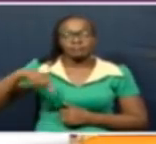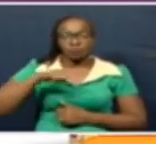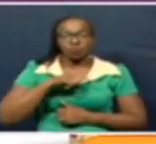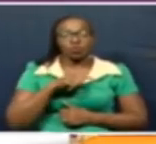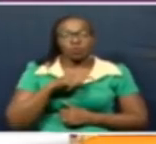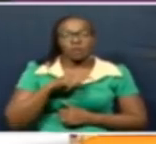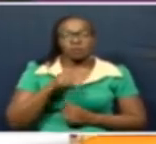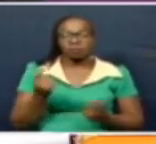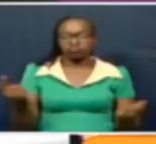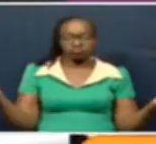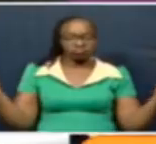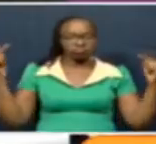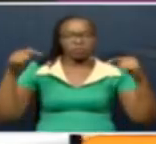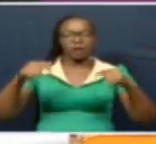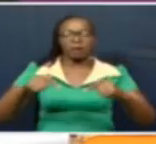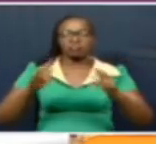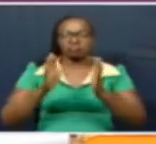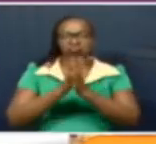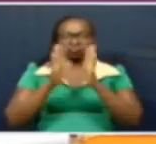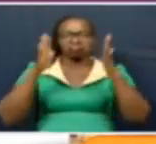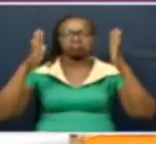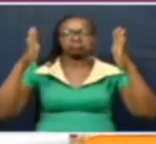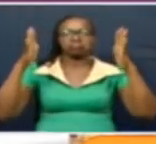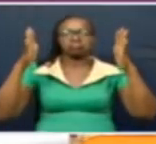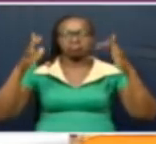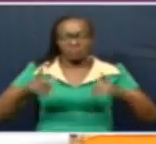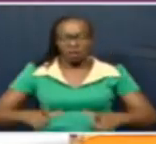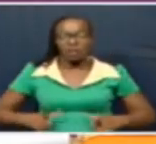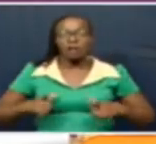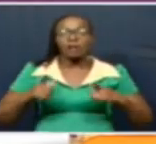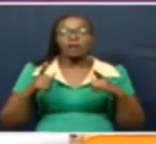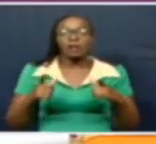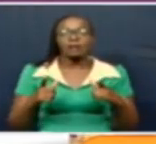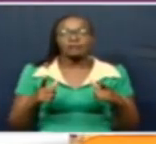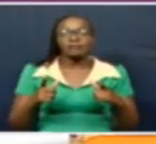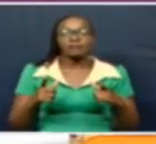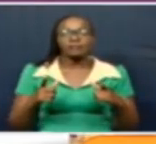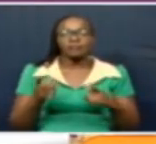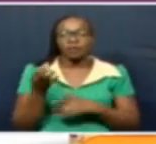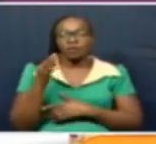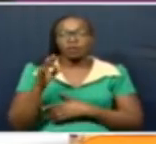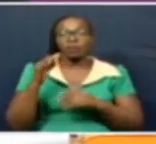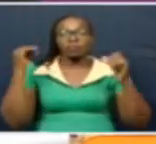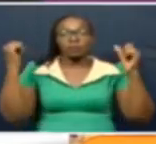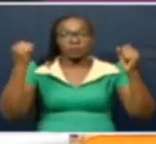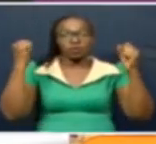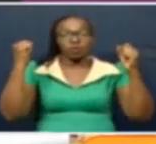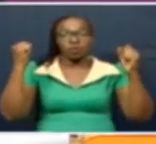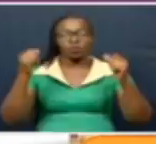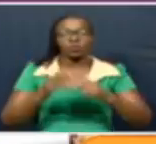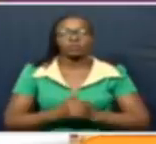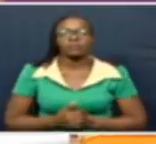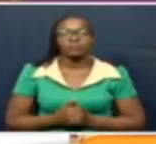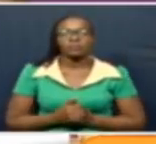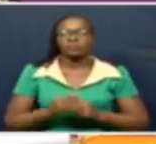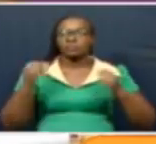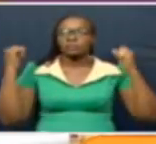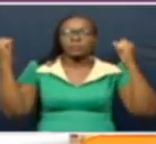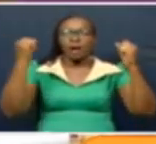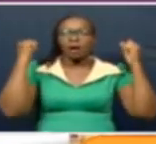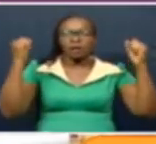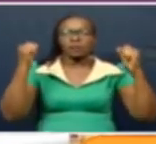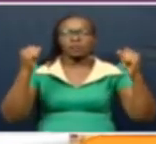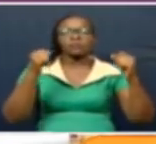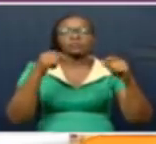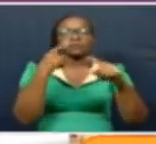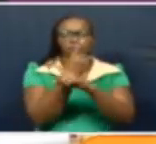to celebrate the life of a hero of